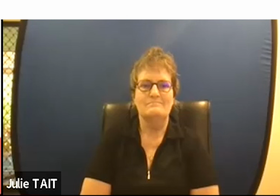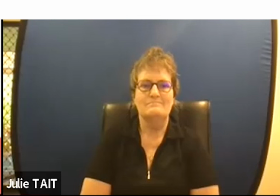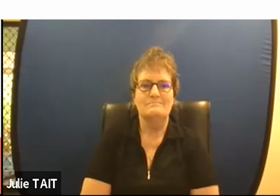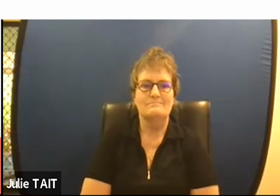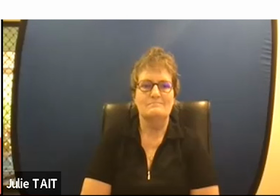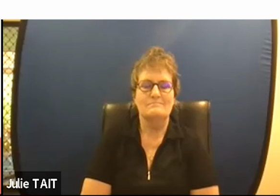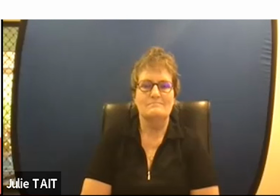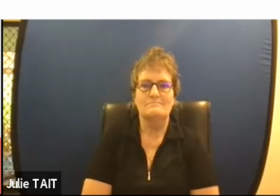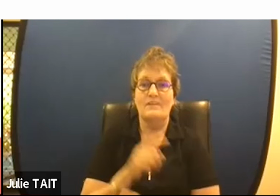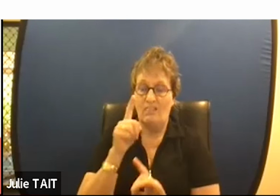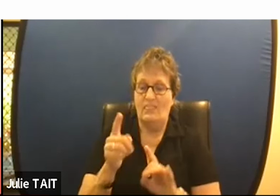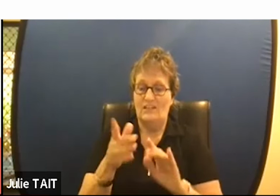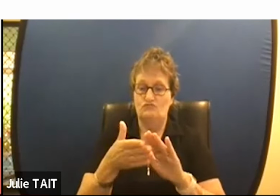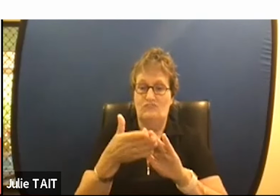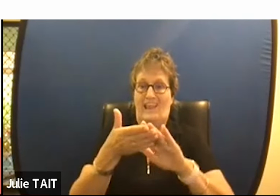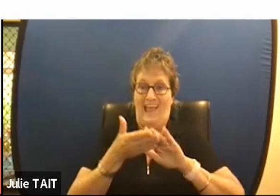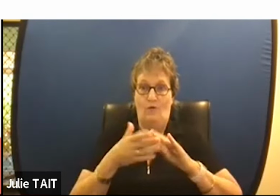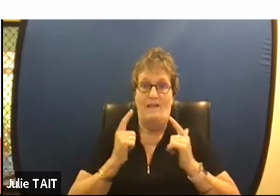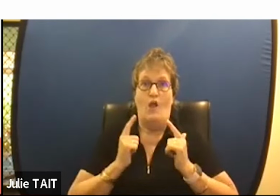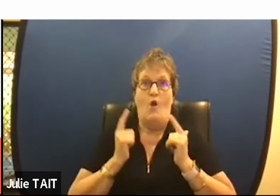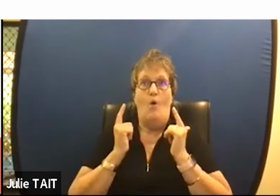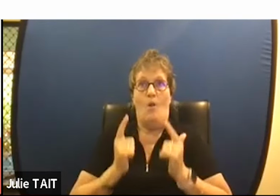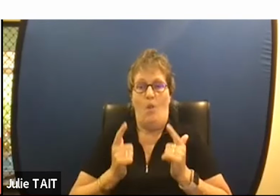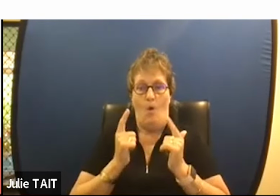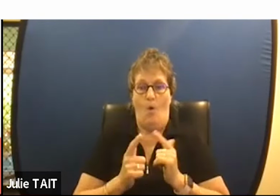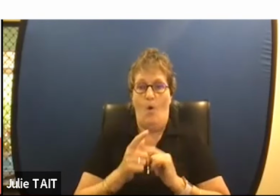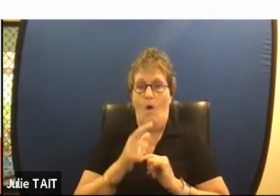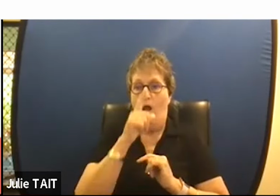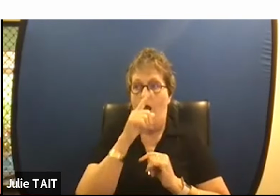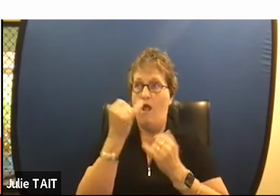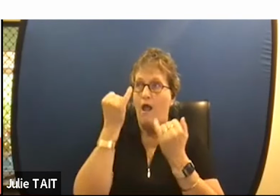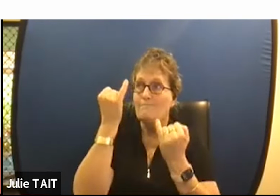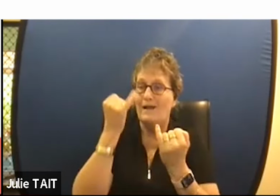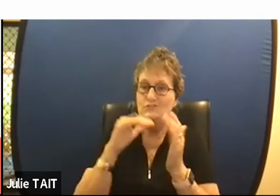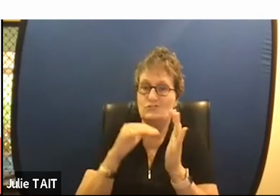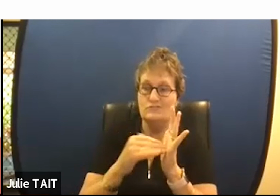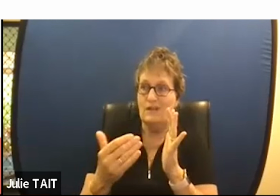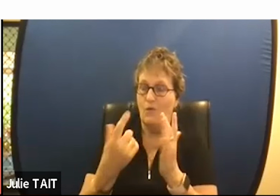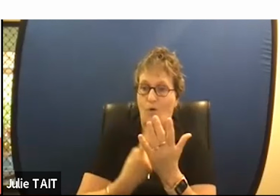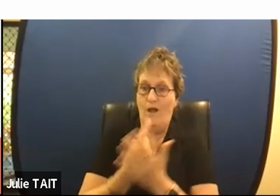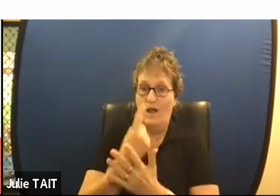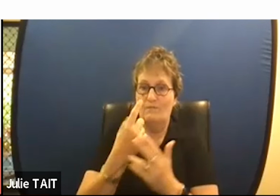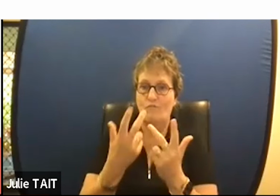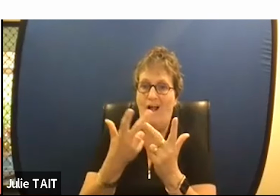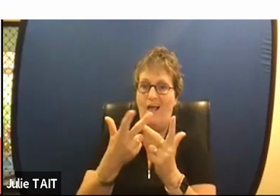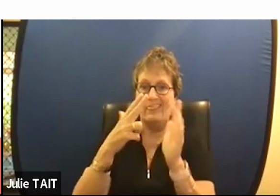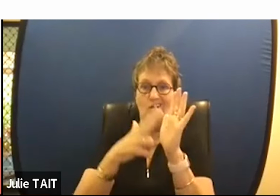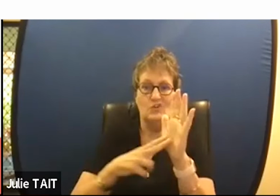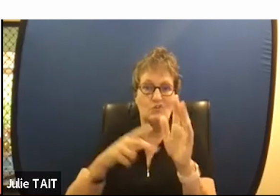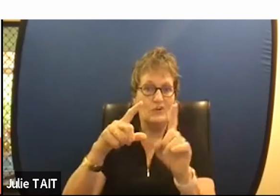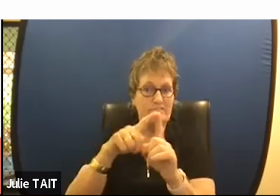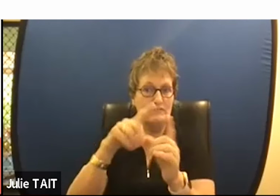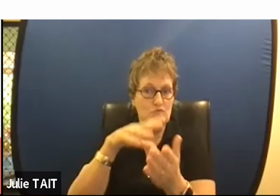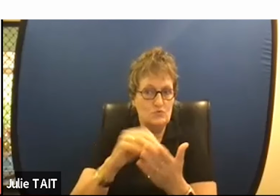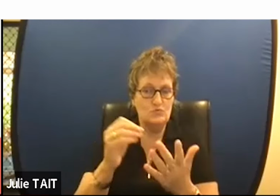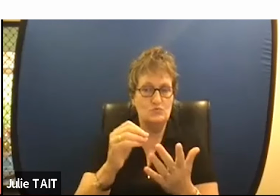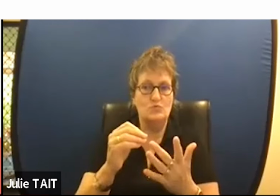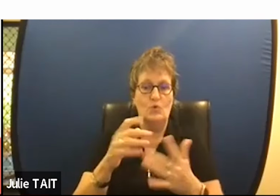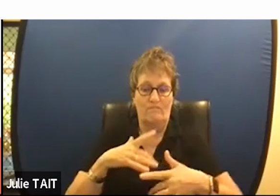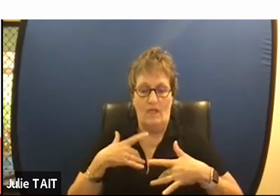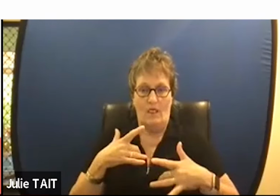And if this has helped me so much, I can only imagine what it could do for many more neurodiverse students who start to feel like heard and